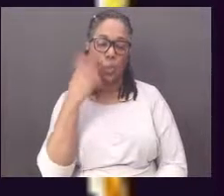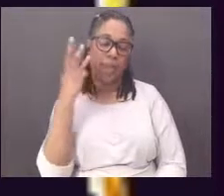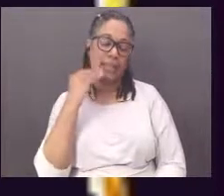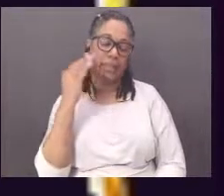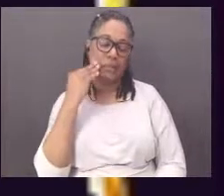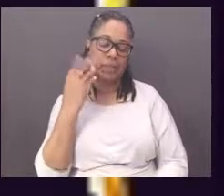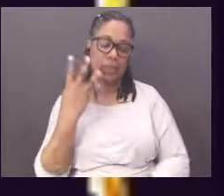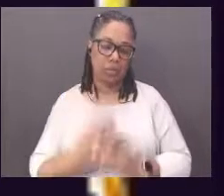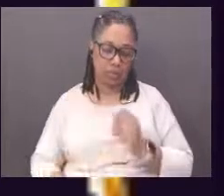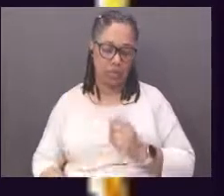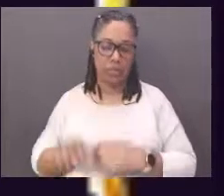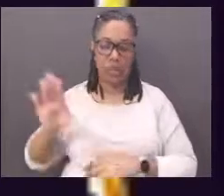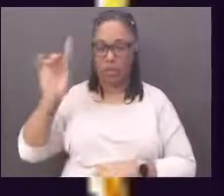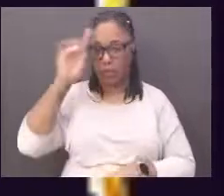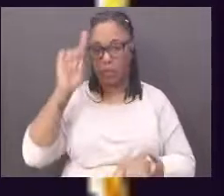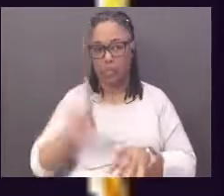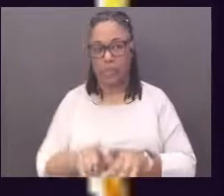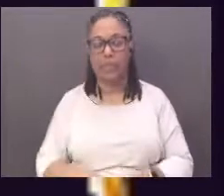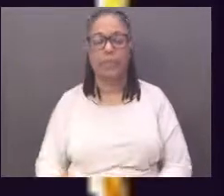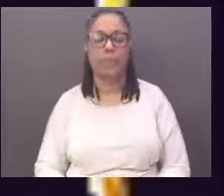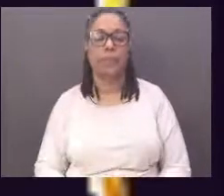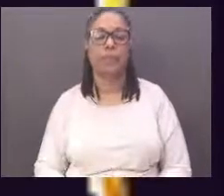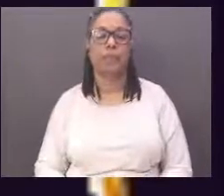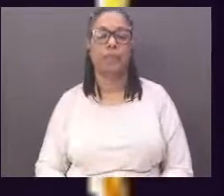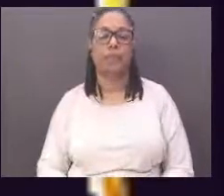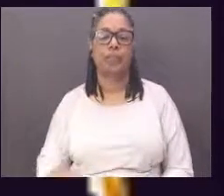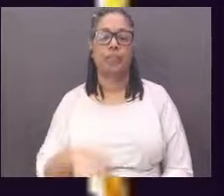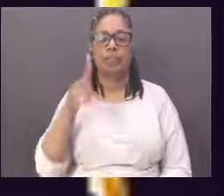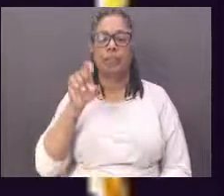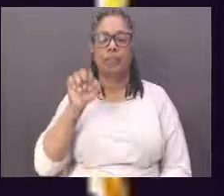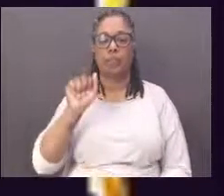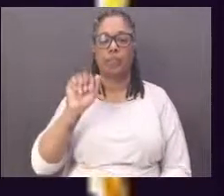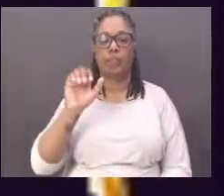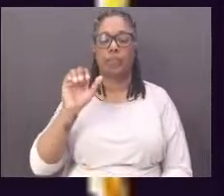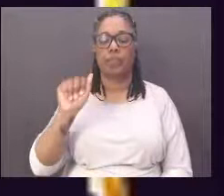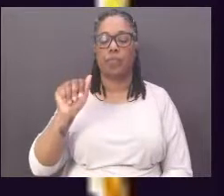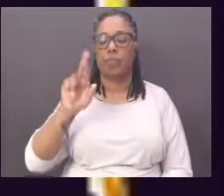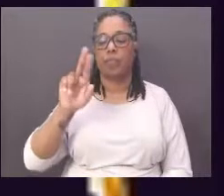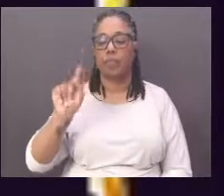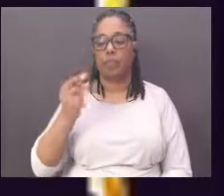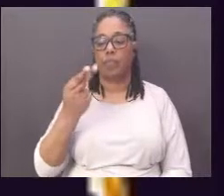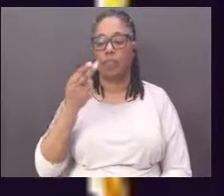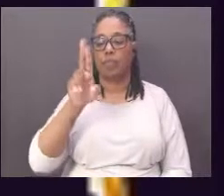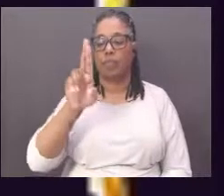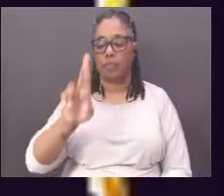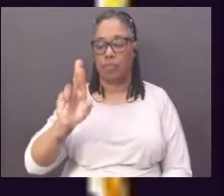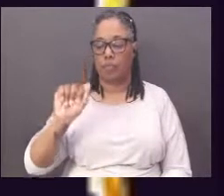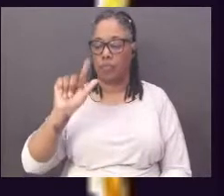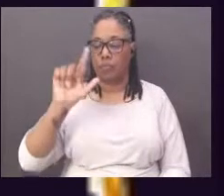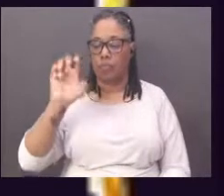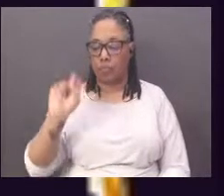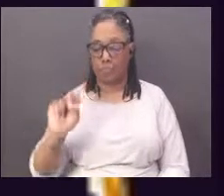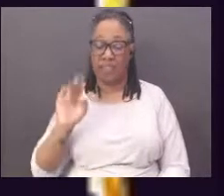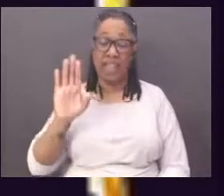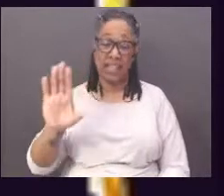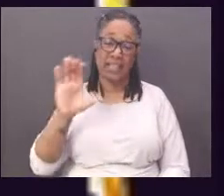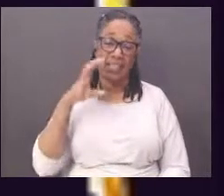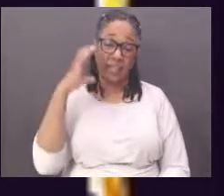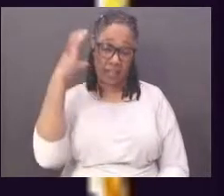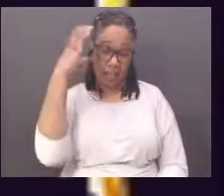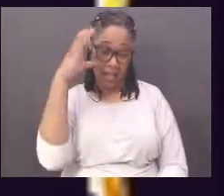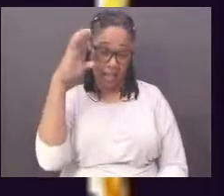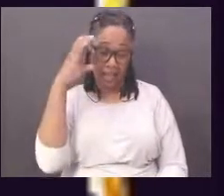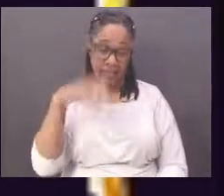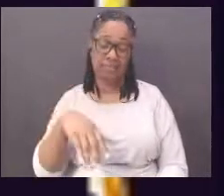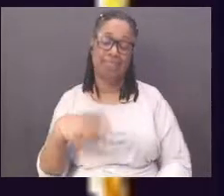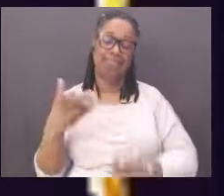pray for Deacon Arthur Allen and loss of his cousin, Eric Bickerstaff. We continue to